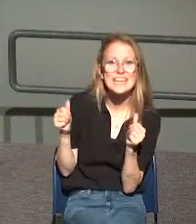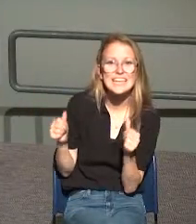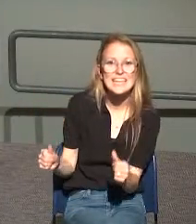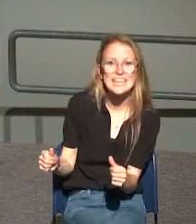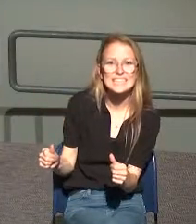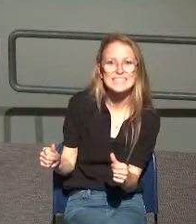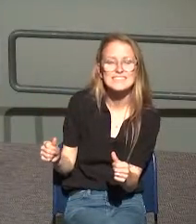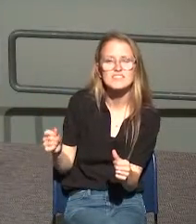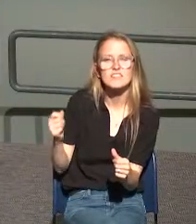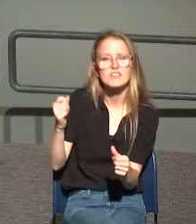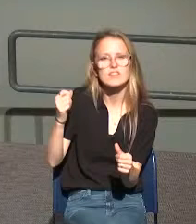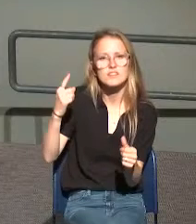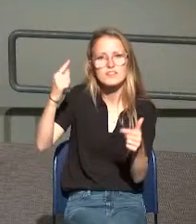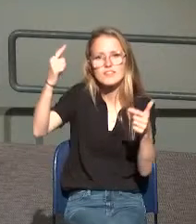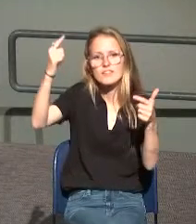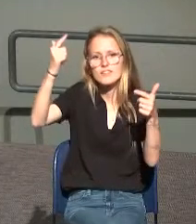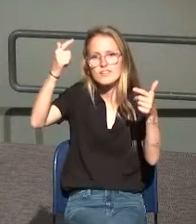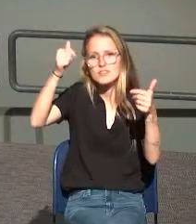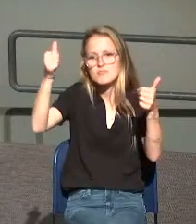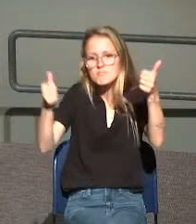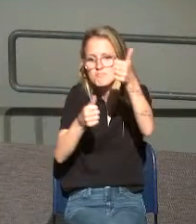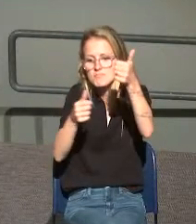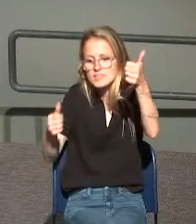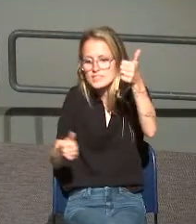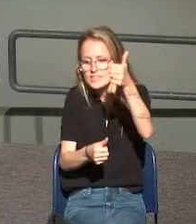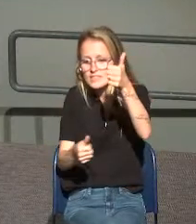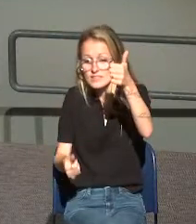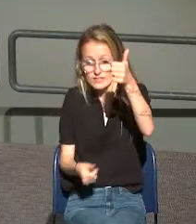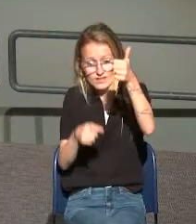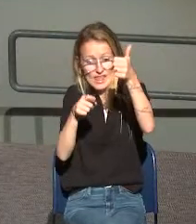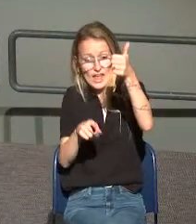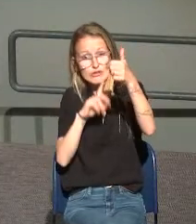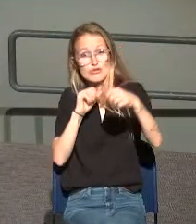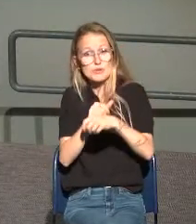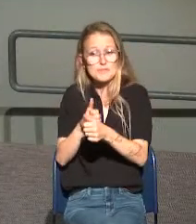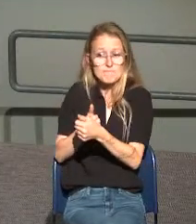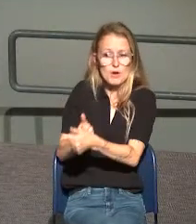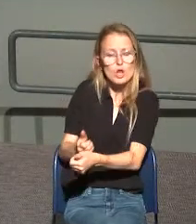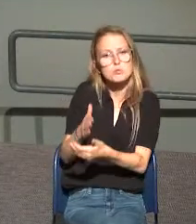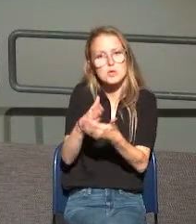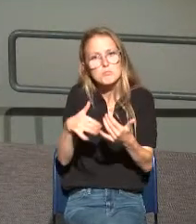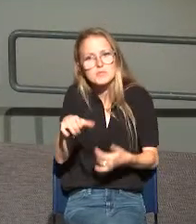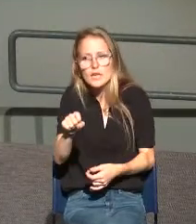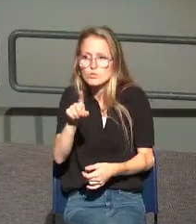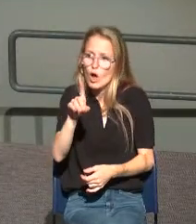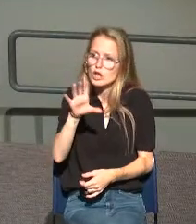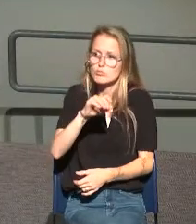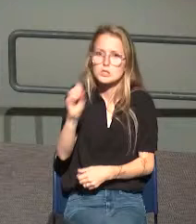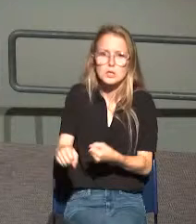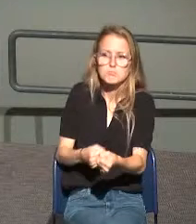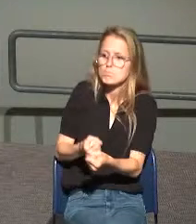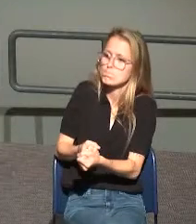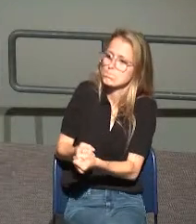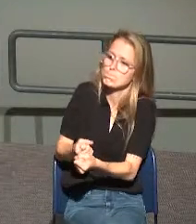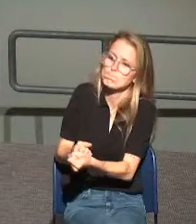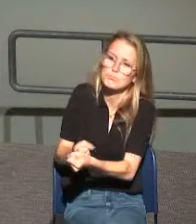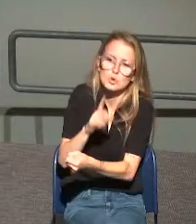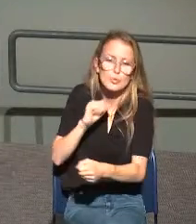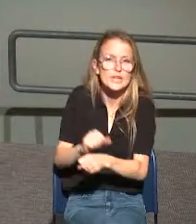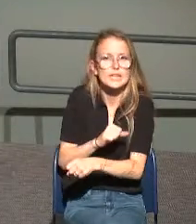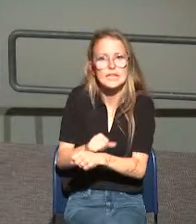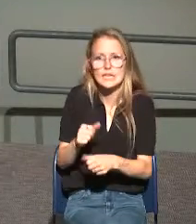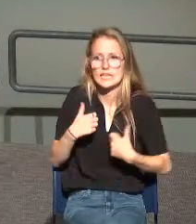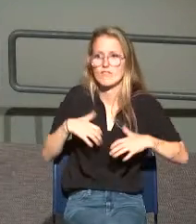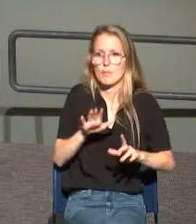down the chain actually went along, some did, some were absolutely 100% supportive and really put their own careers at